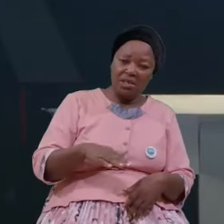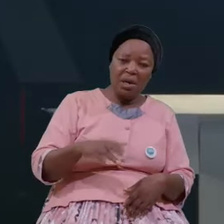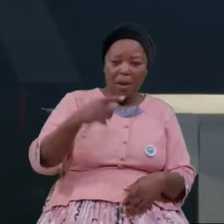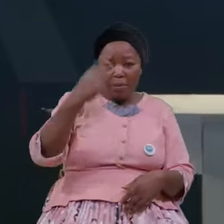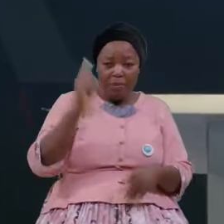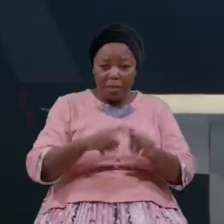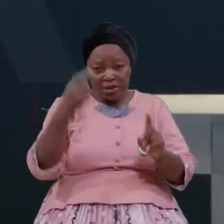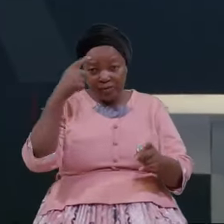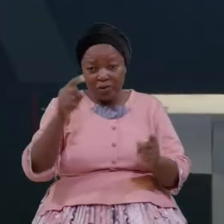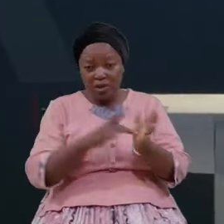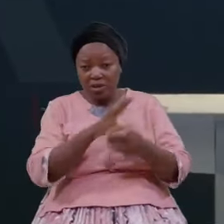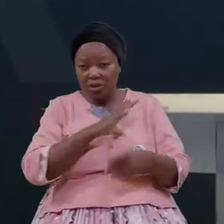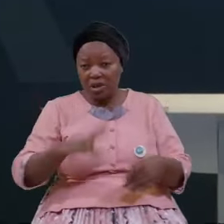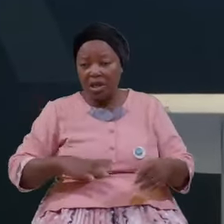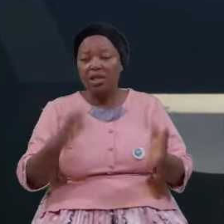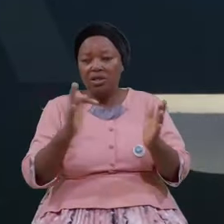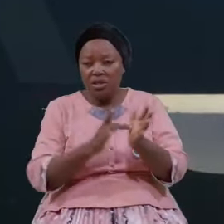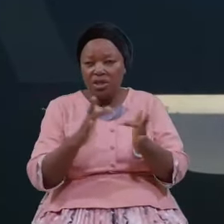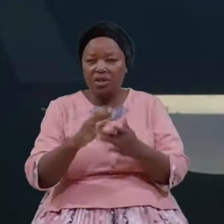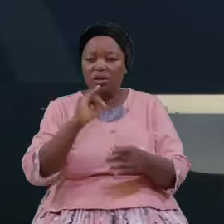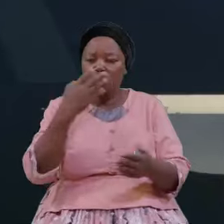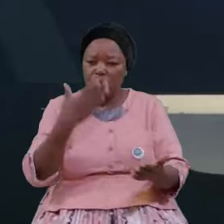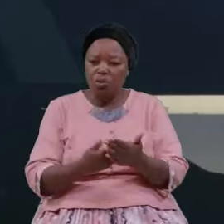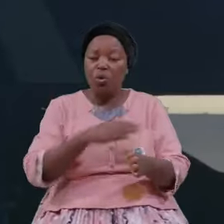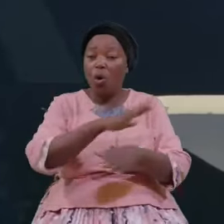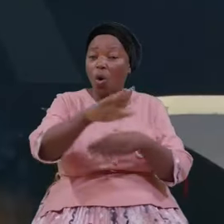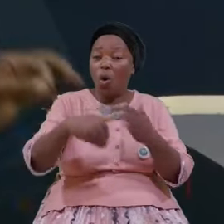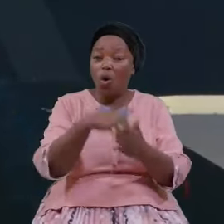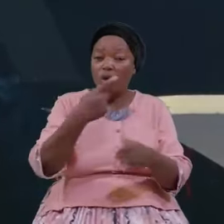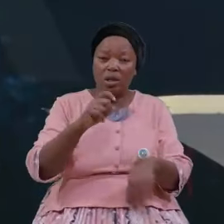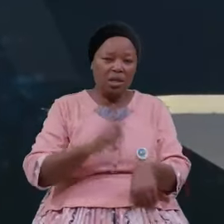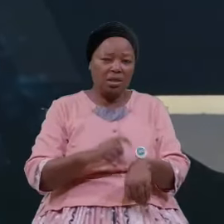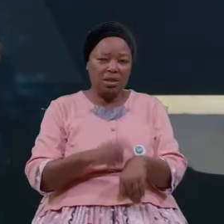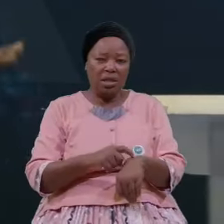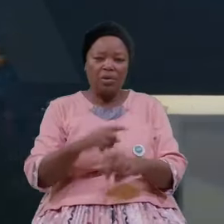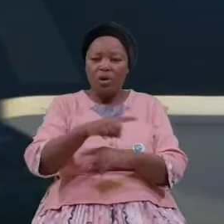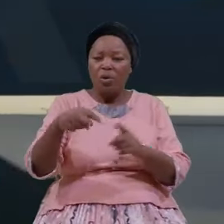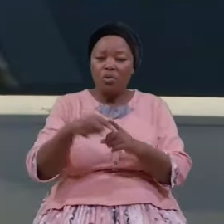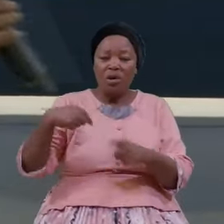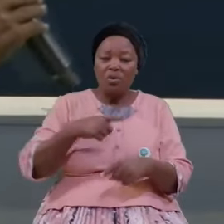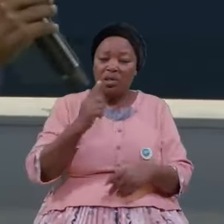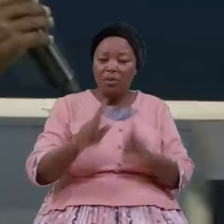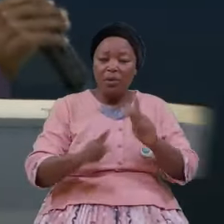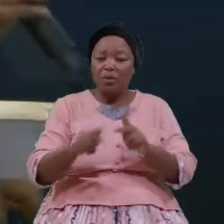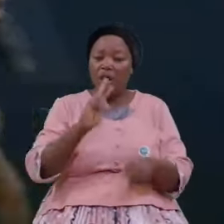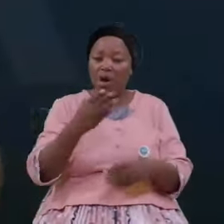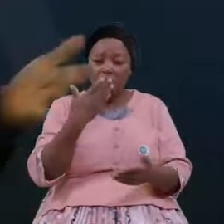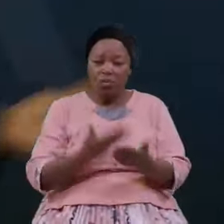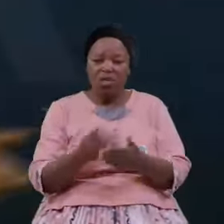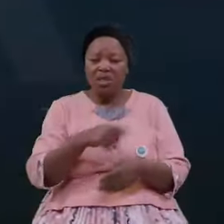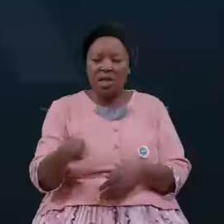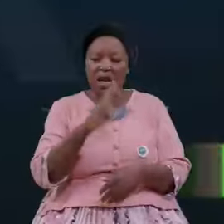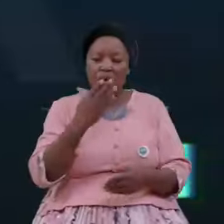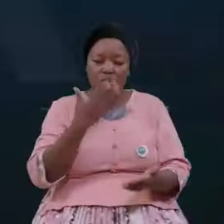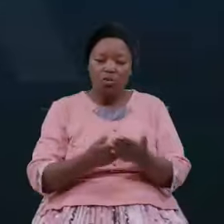Jesus is good all the time. When we say people are good, they're good to some few people, but